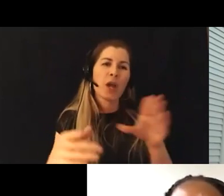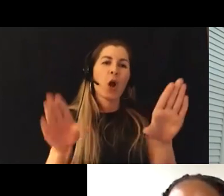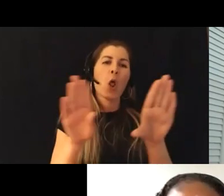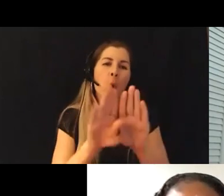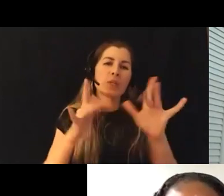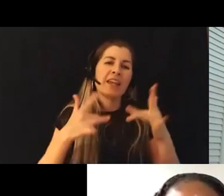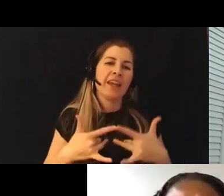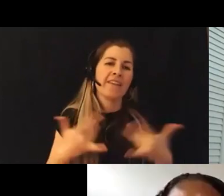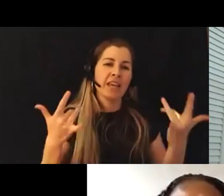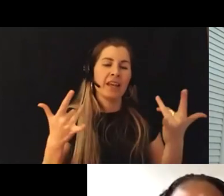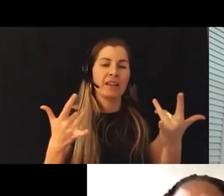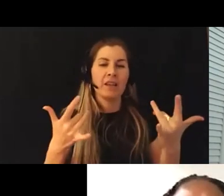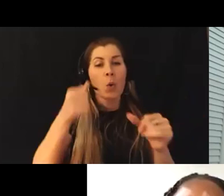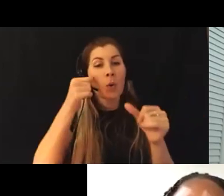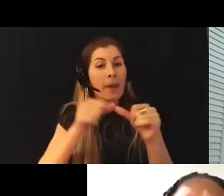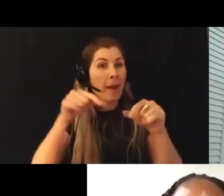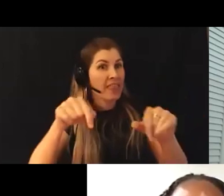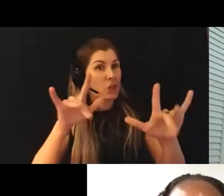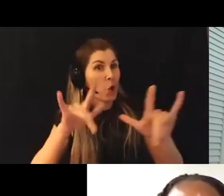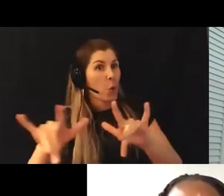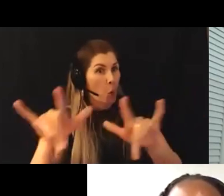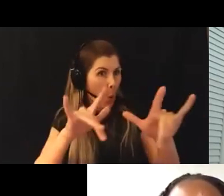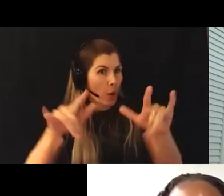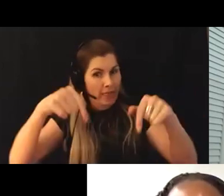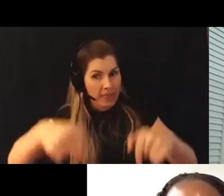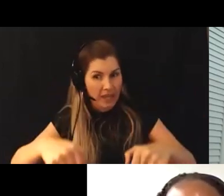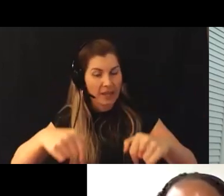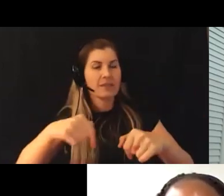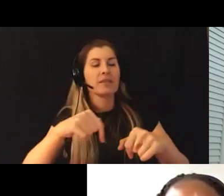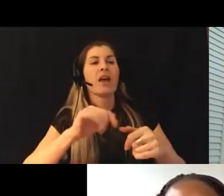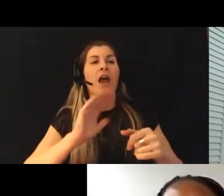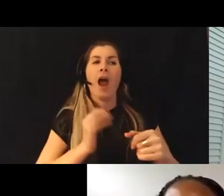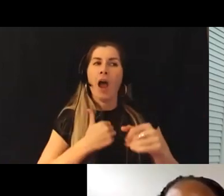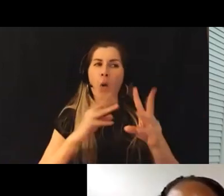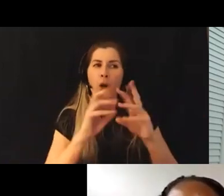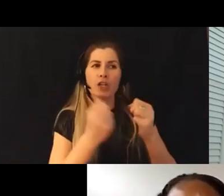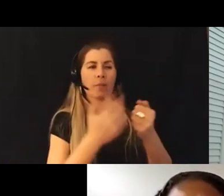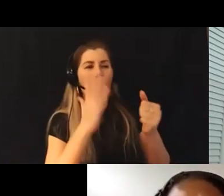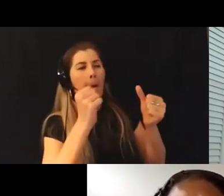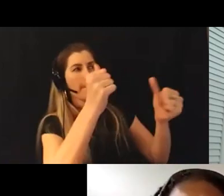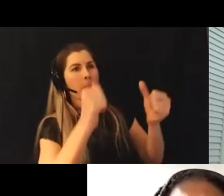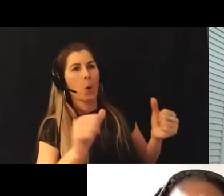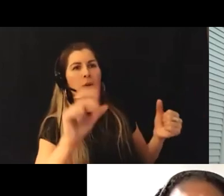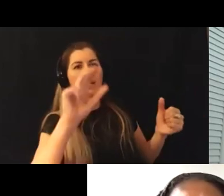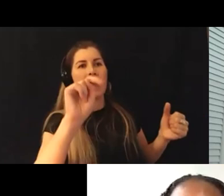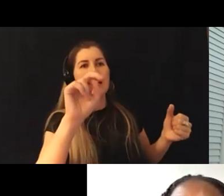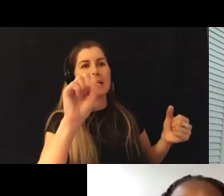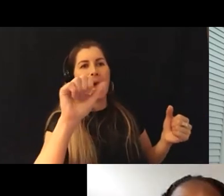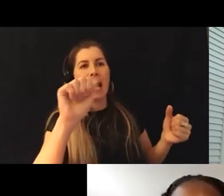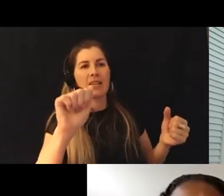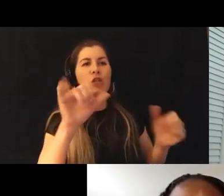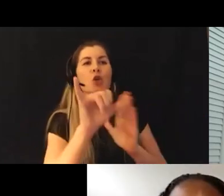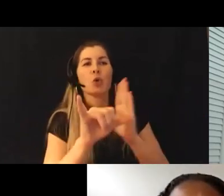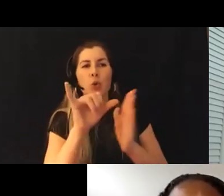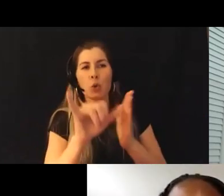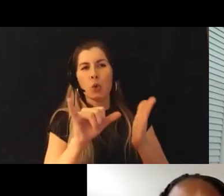As always, recording of this closing panel and all the workshops will be available on NASA's YouTube channel. You